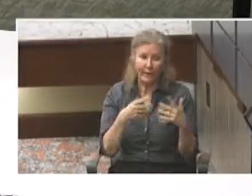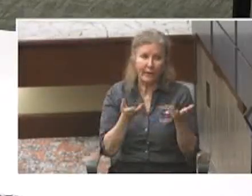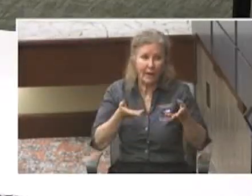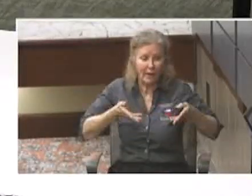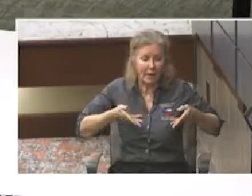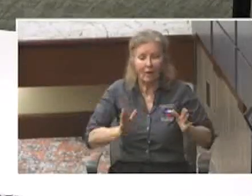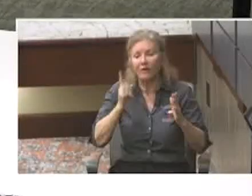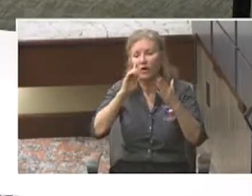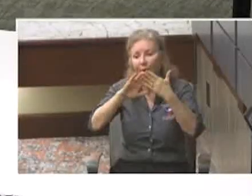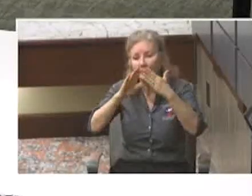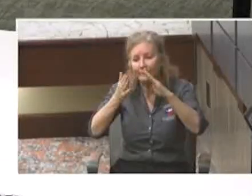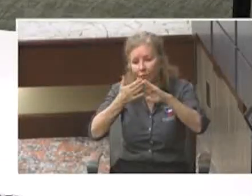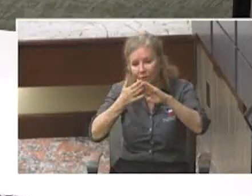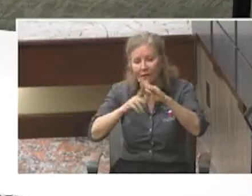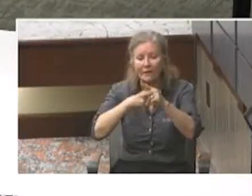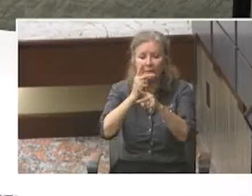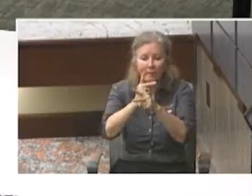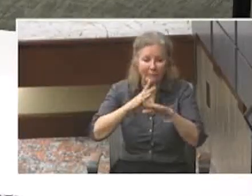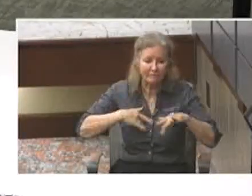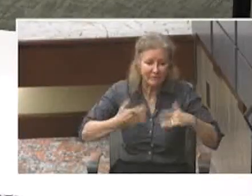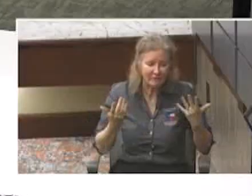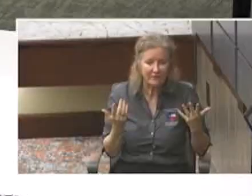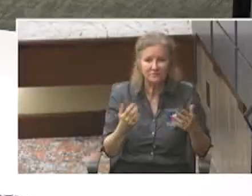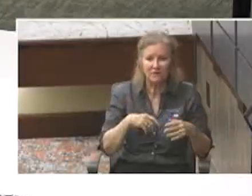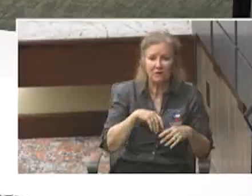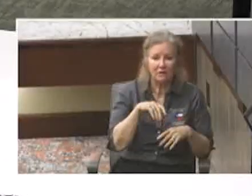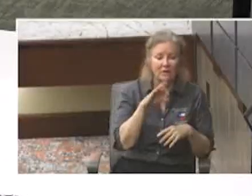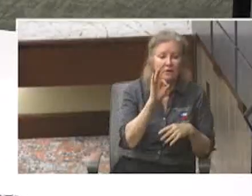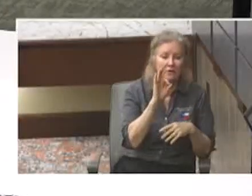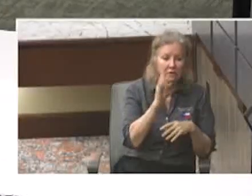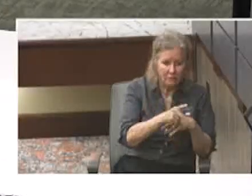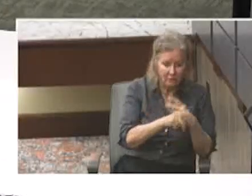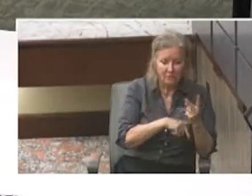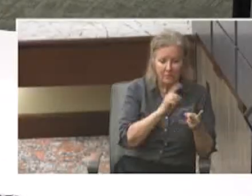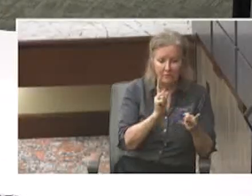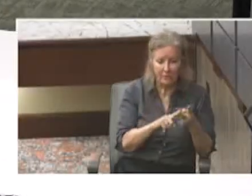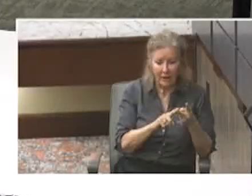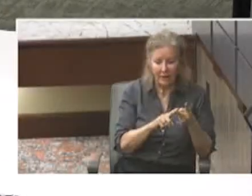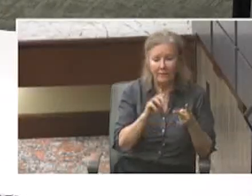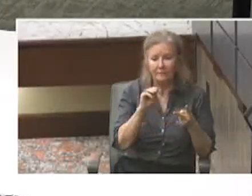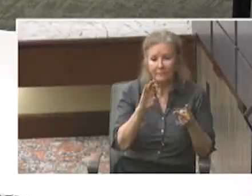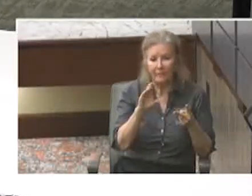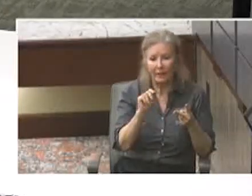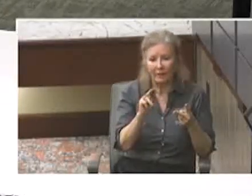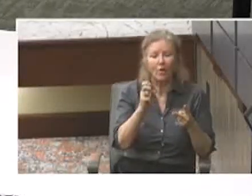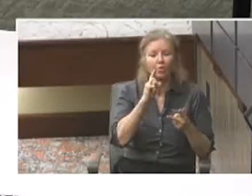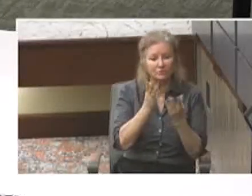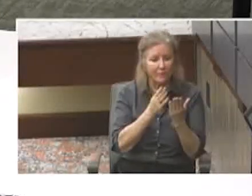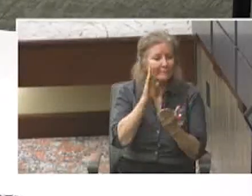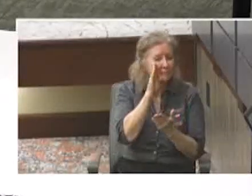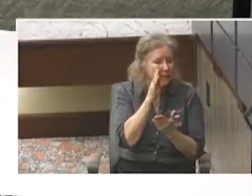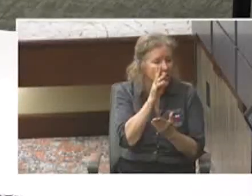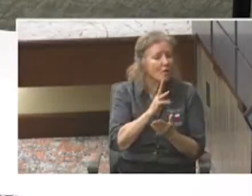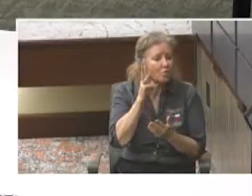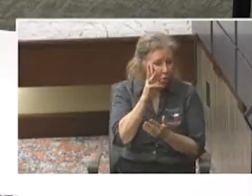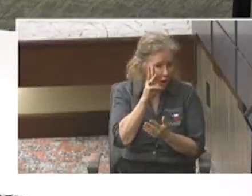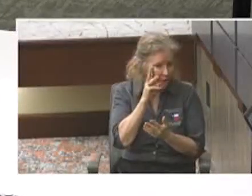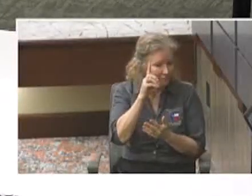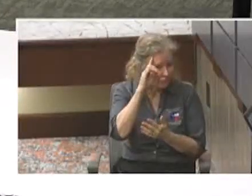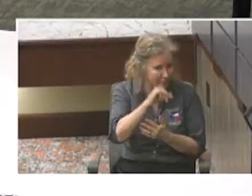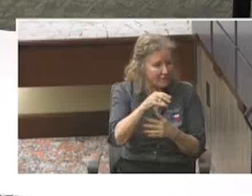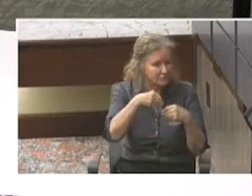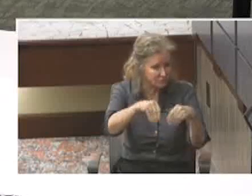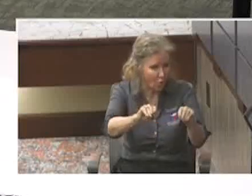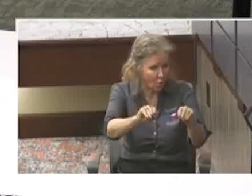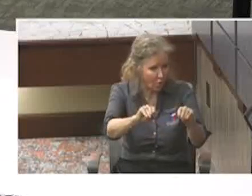it's at Foster Pavilion or at McLean Stadium, we will serve beer and wine for those. So you will have that sold